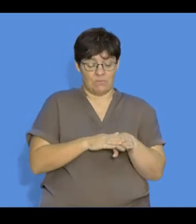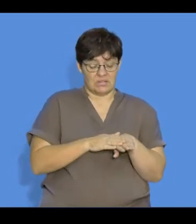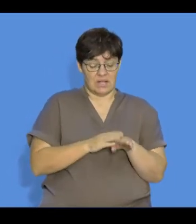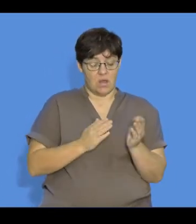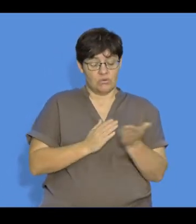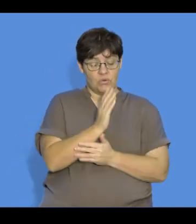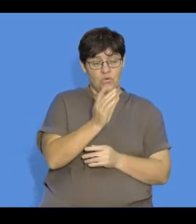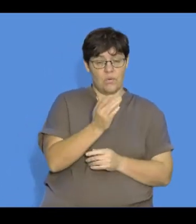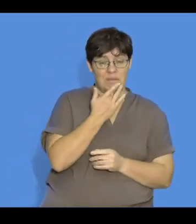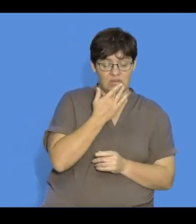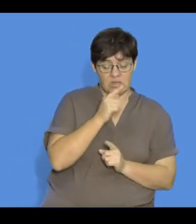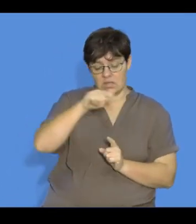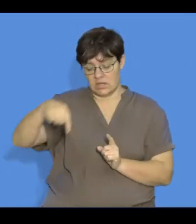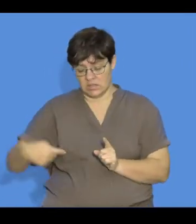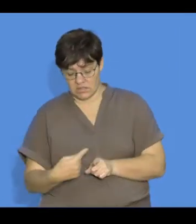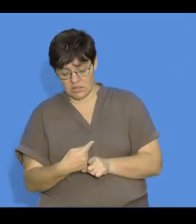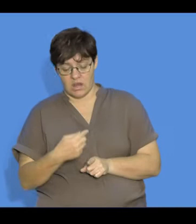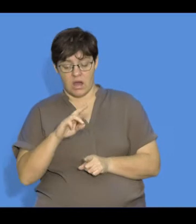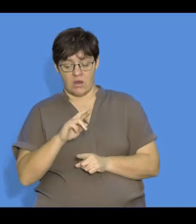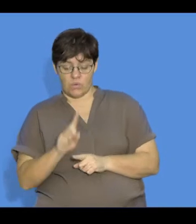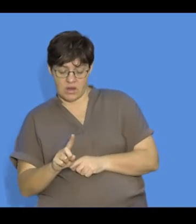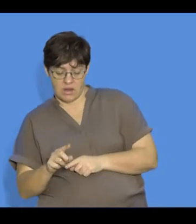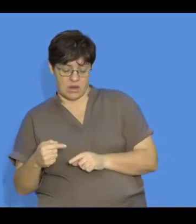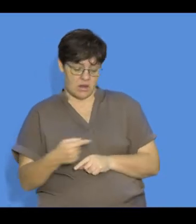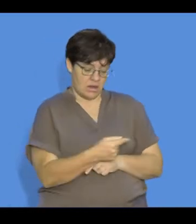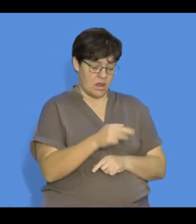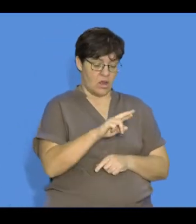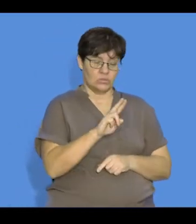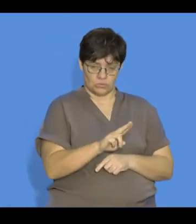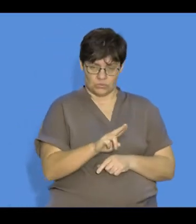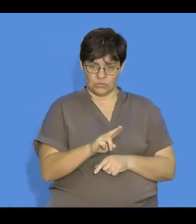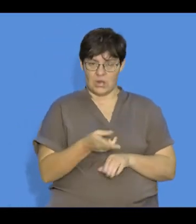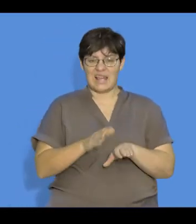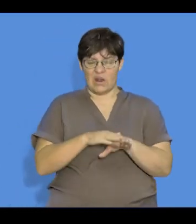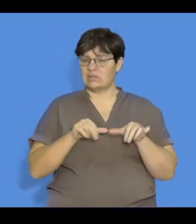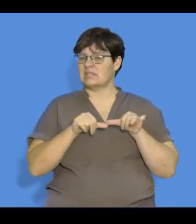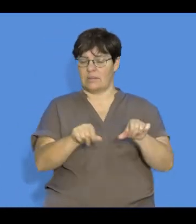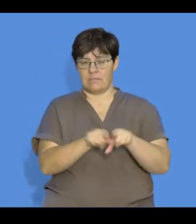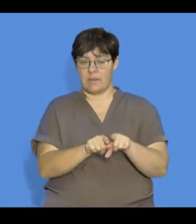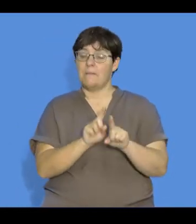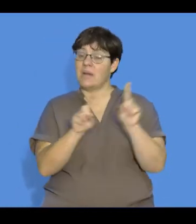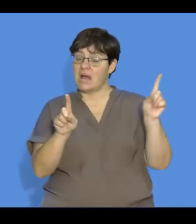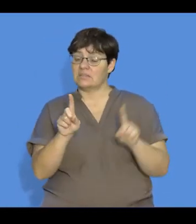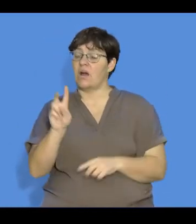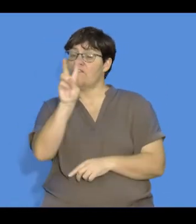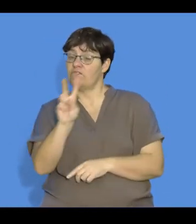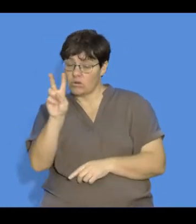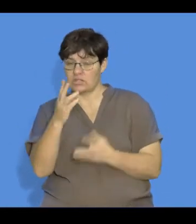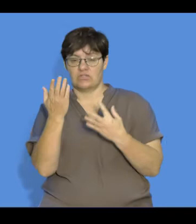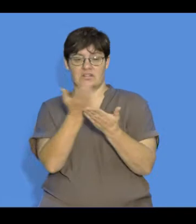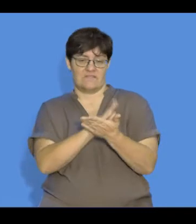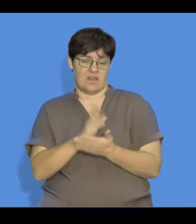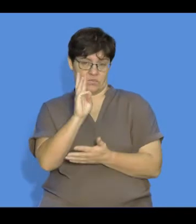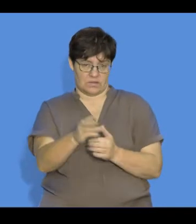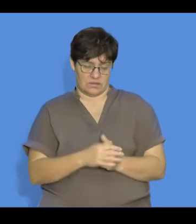through the battery, through R1 and through R2, we are saying that the voltage is going to be divided. Now,